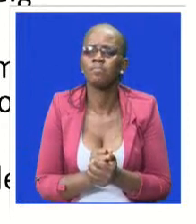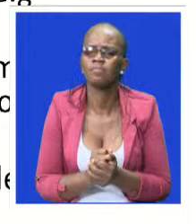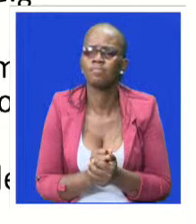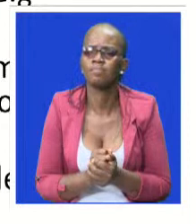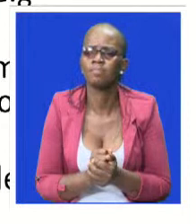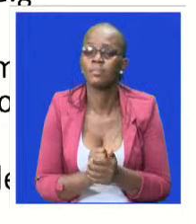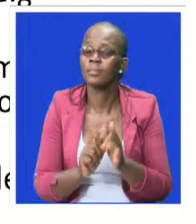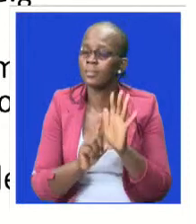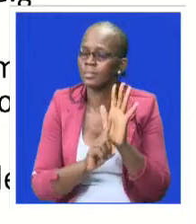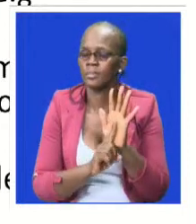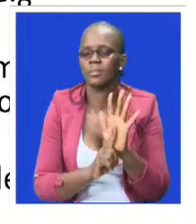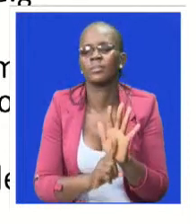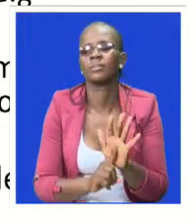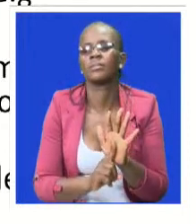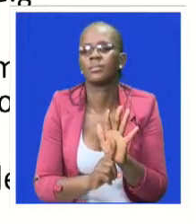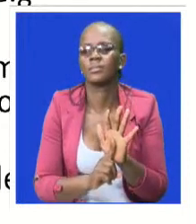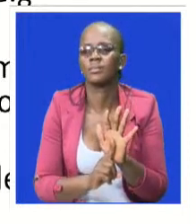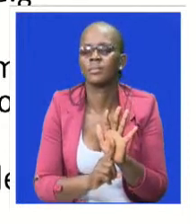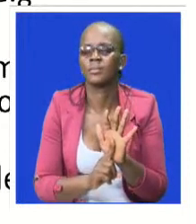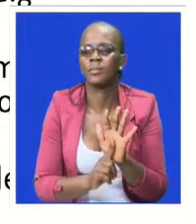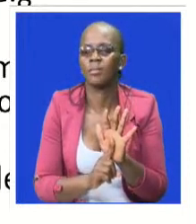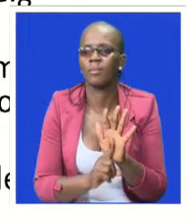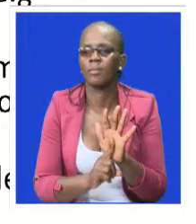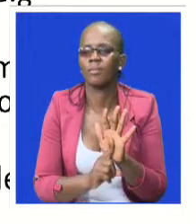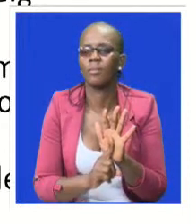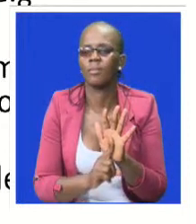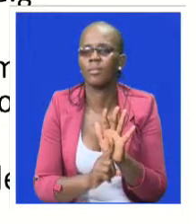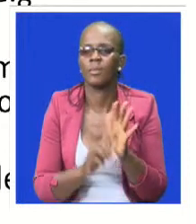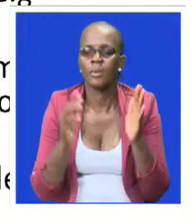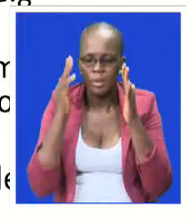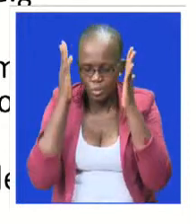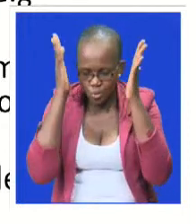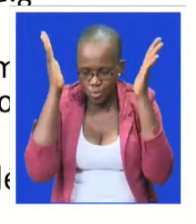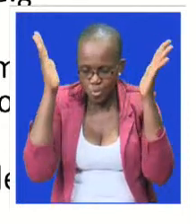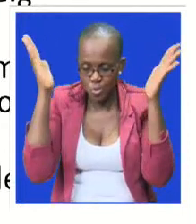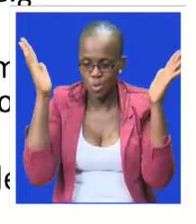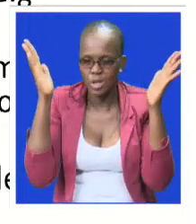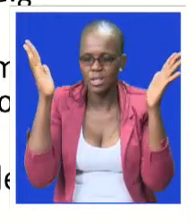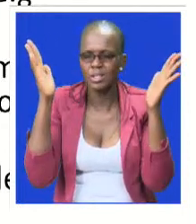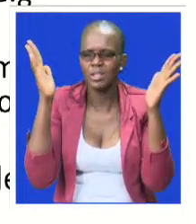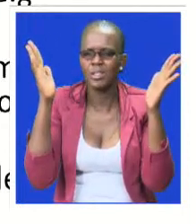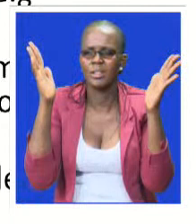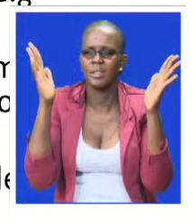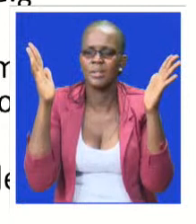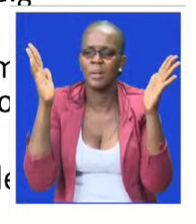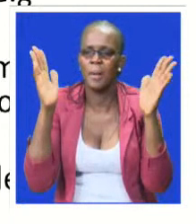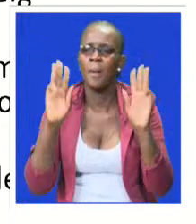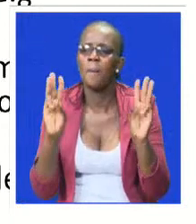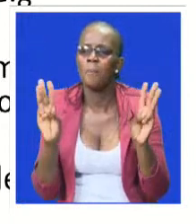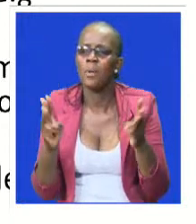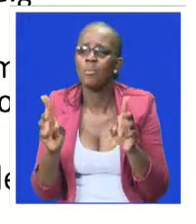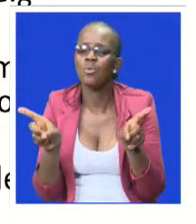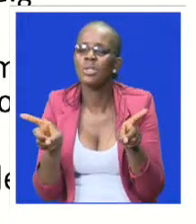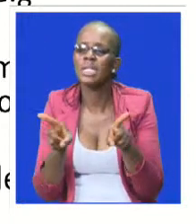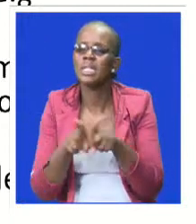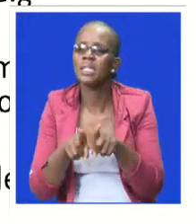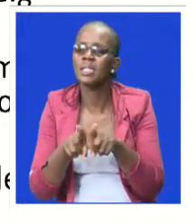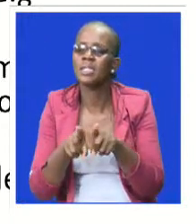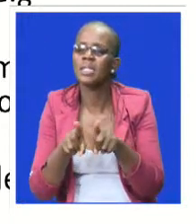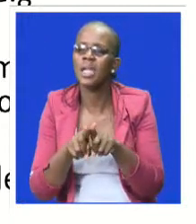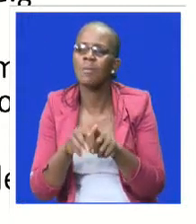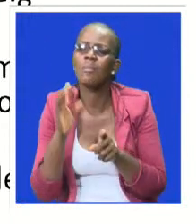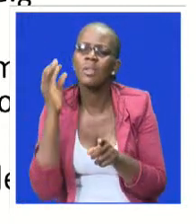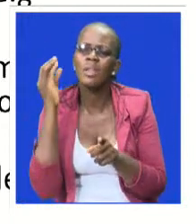a Swazi and a Mozambican. I can say that can be an intermarriage.